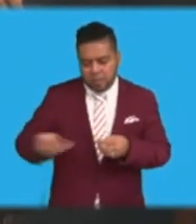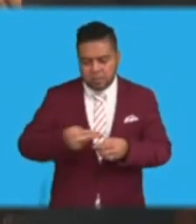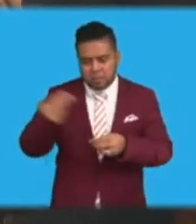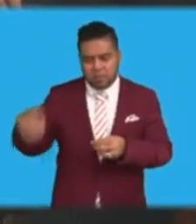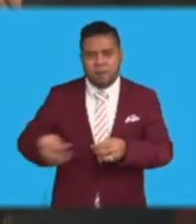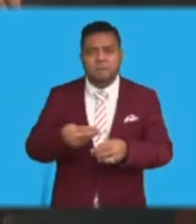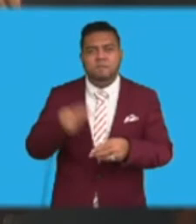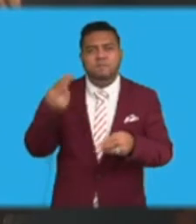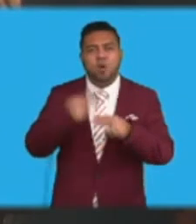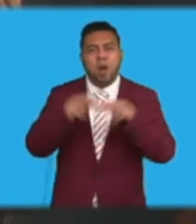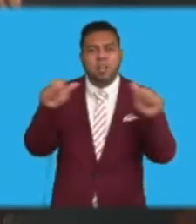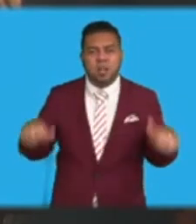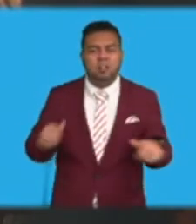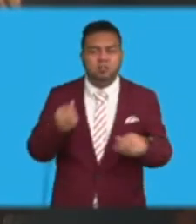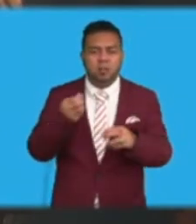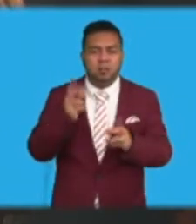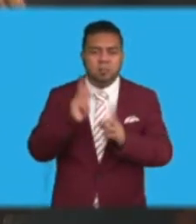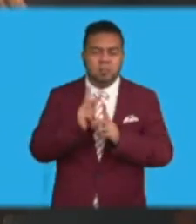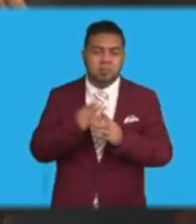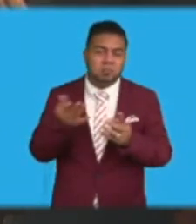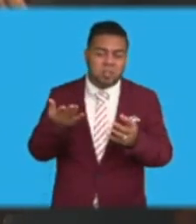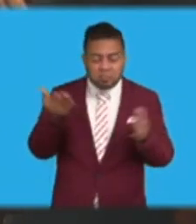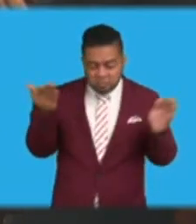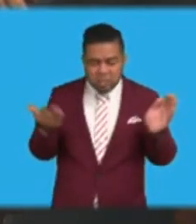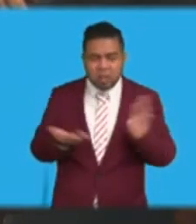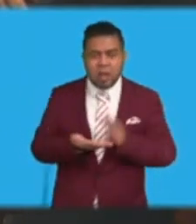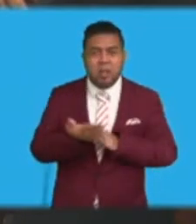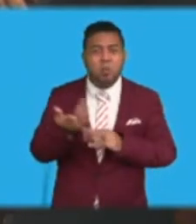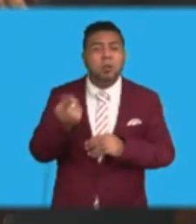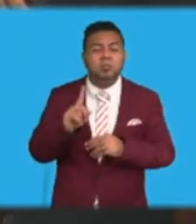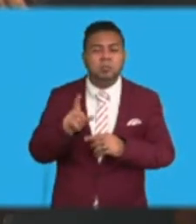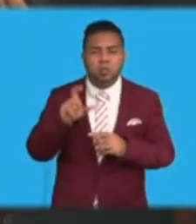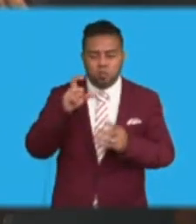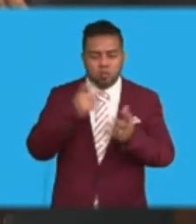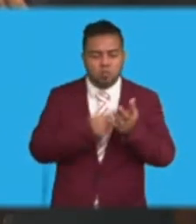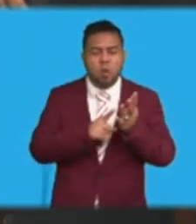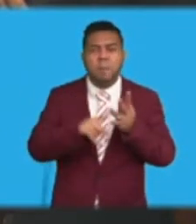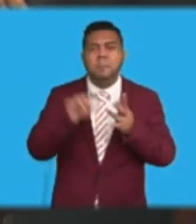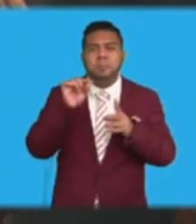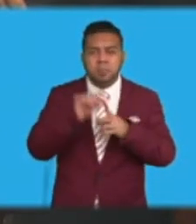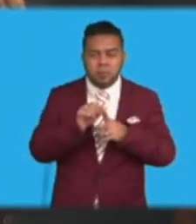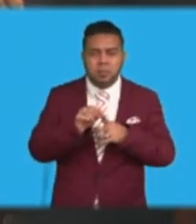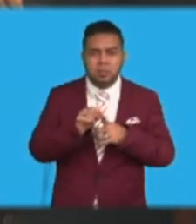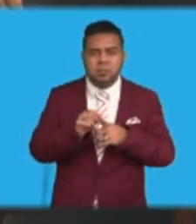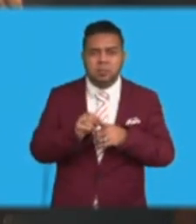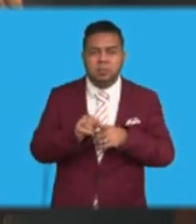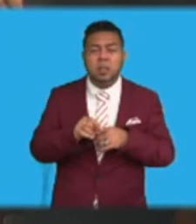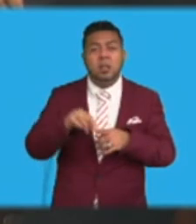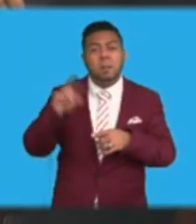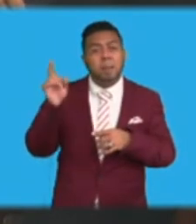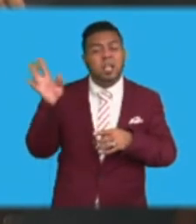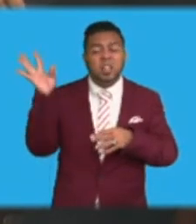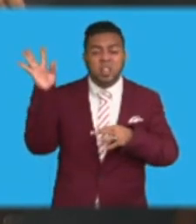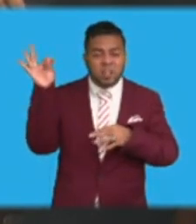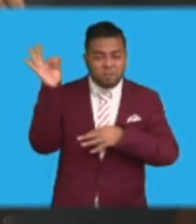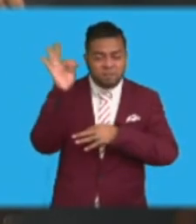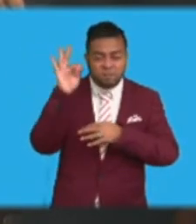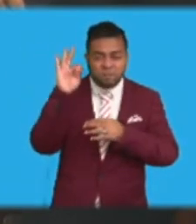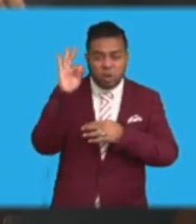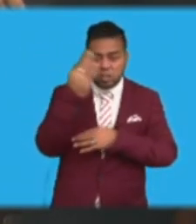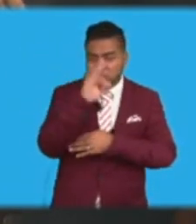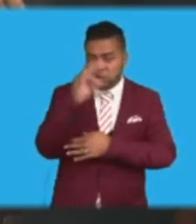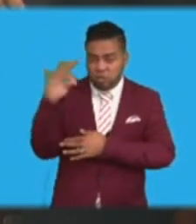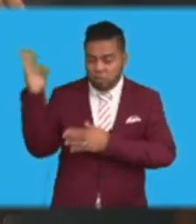therefore the land is still under some kind of crop. But deforestation includes activities like logging, where the forest will